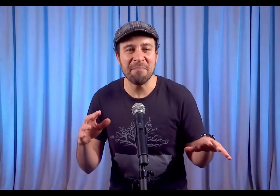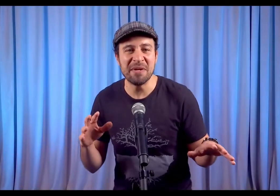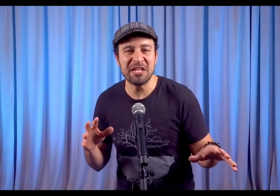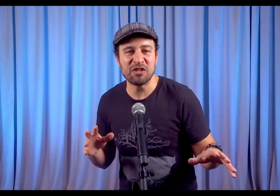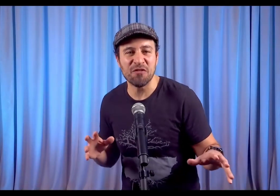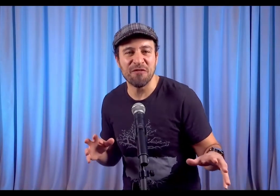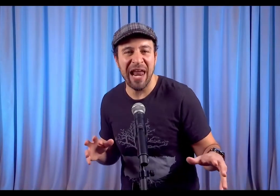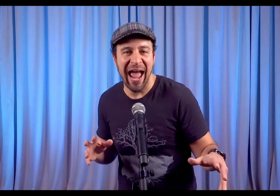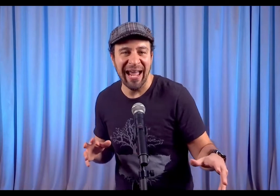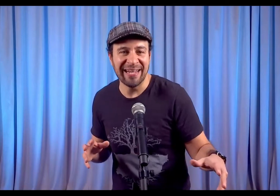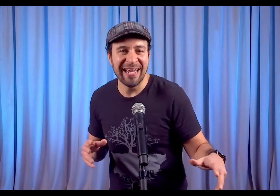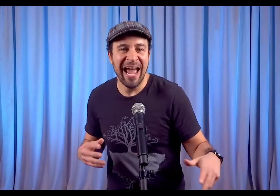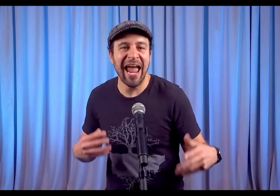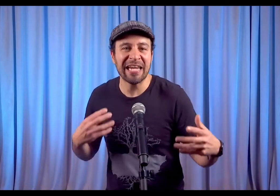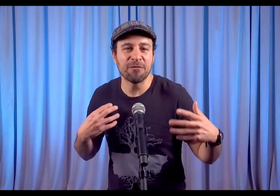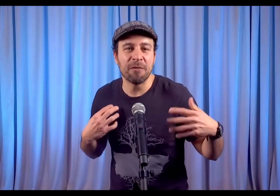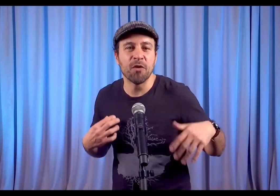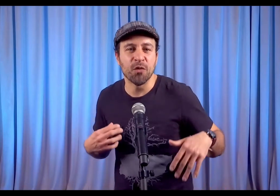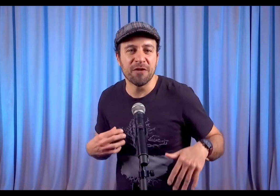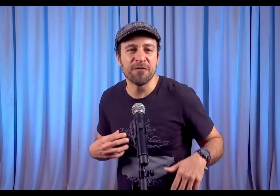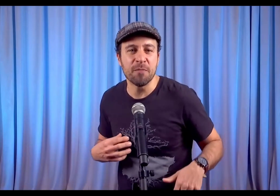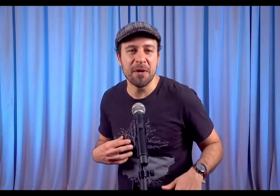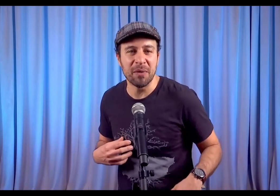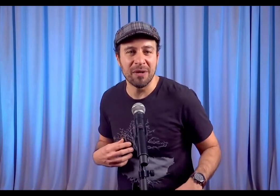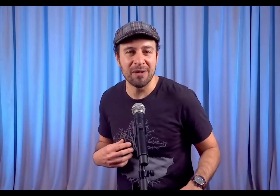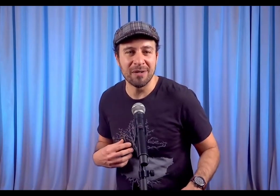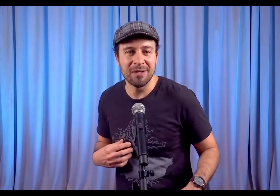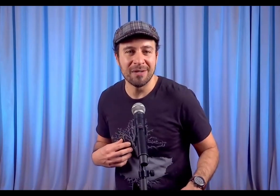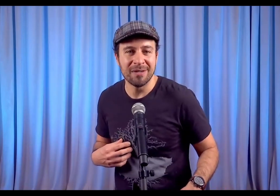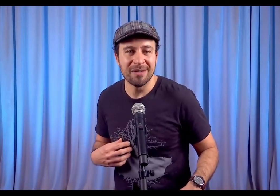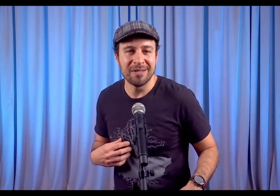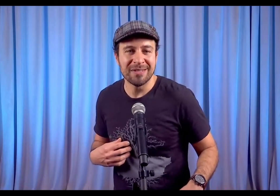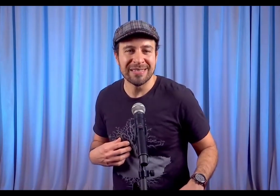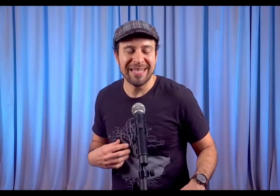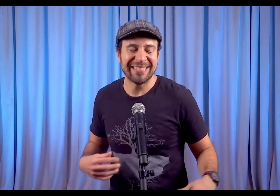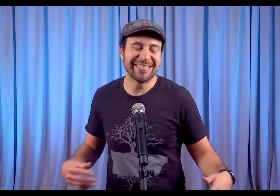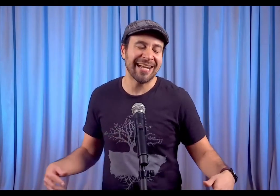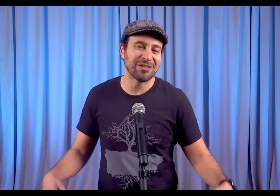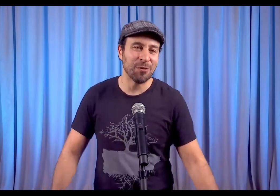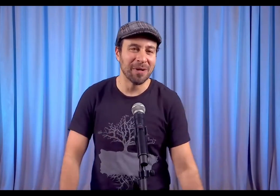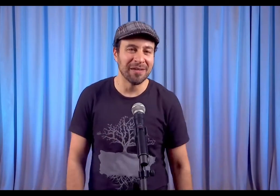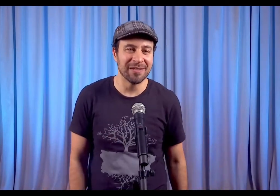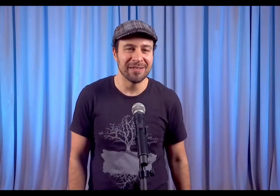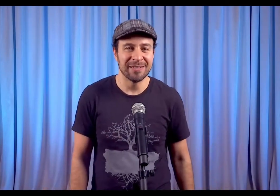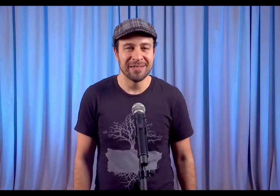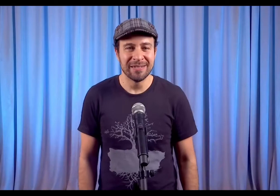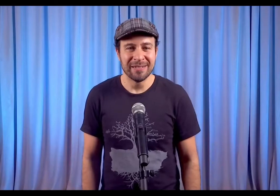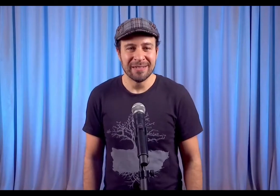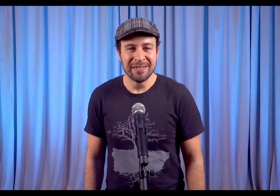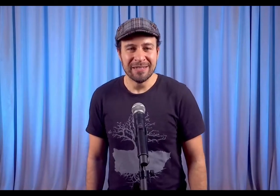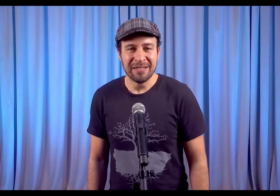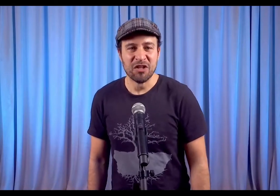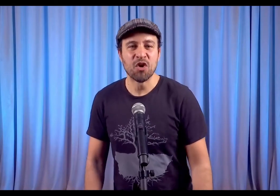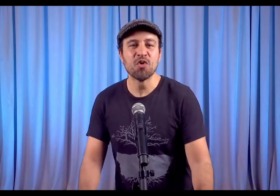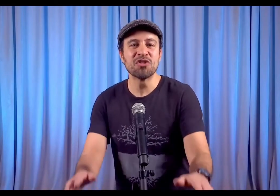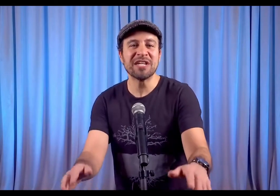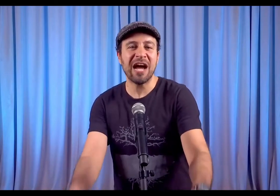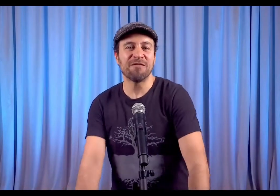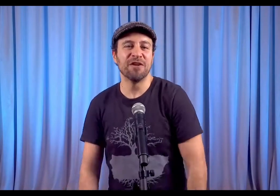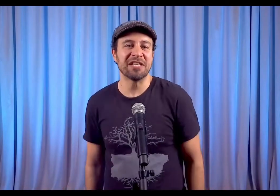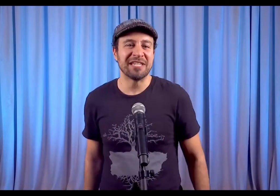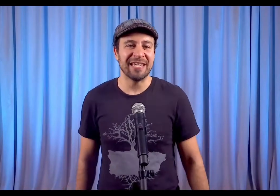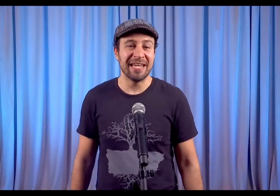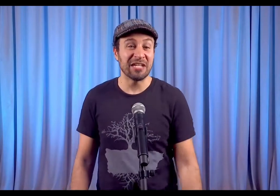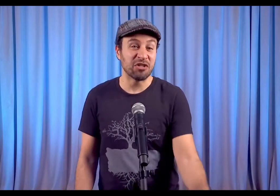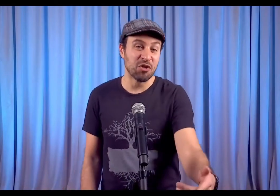Maybe it's that miniature flag hanging from the rearview mirror, that chacho brother. The cruising